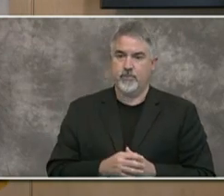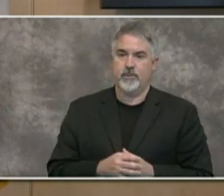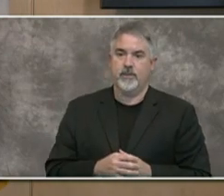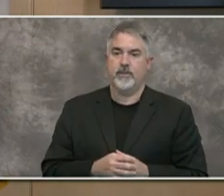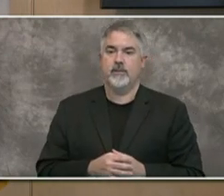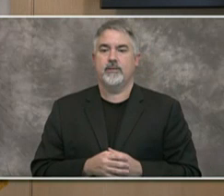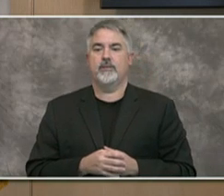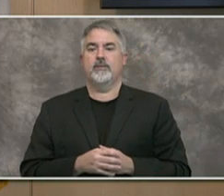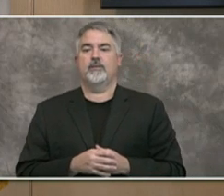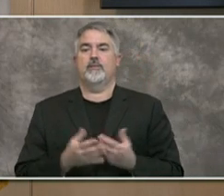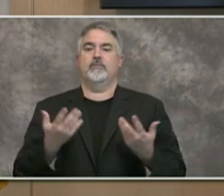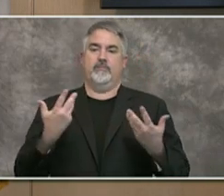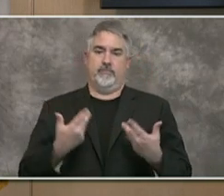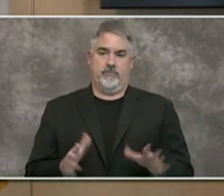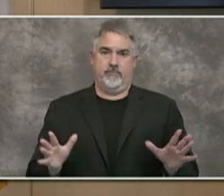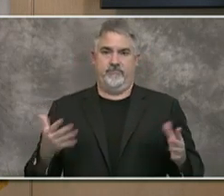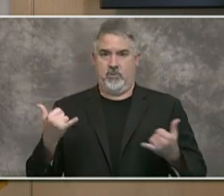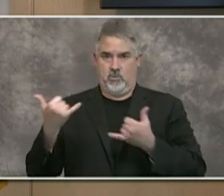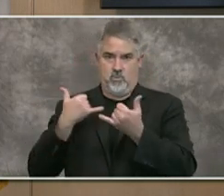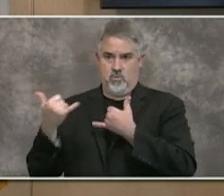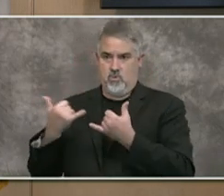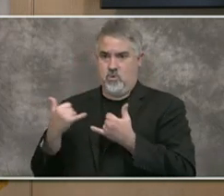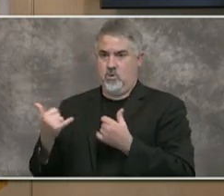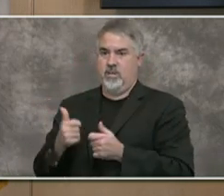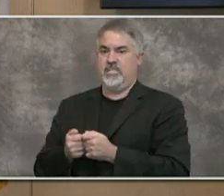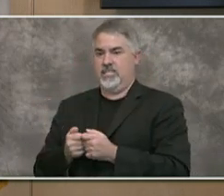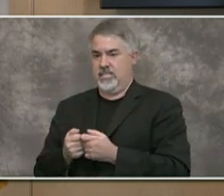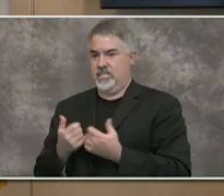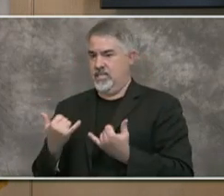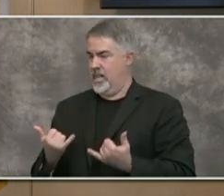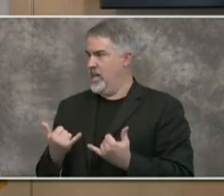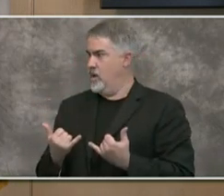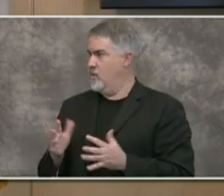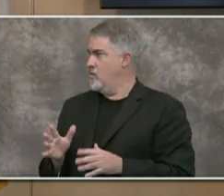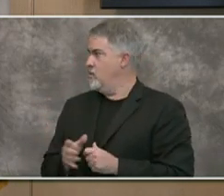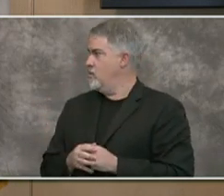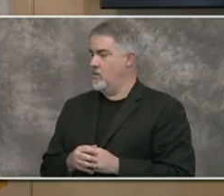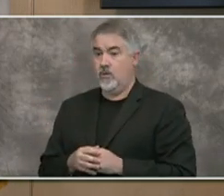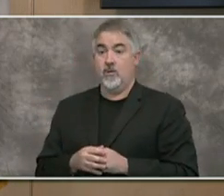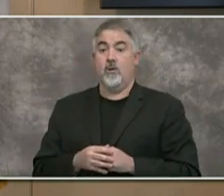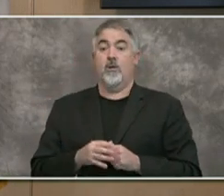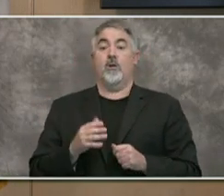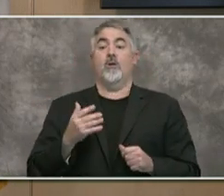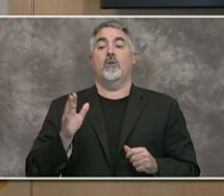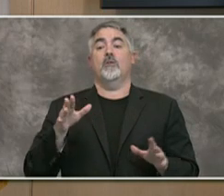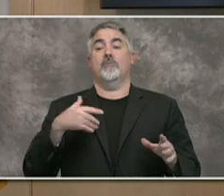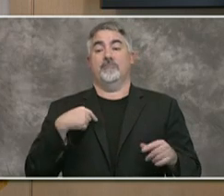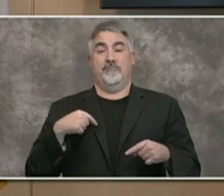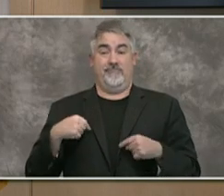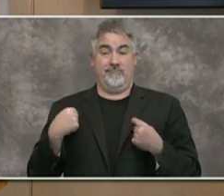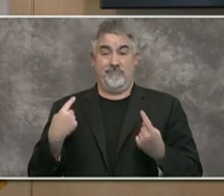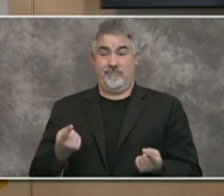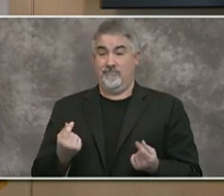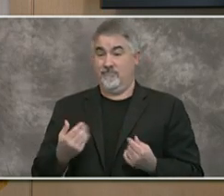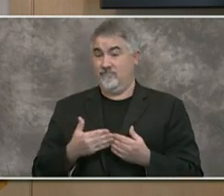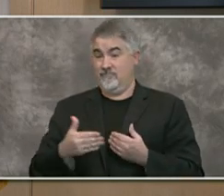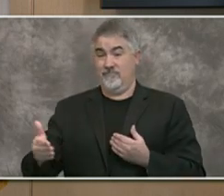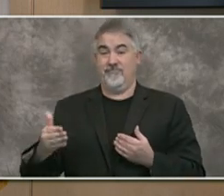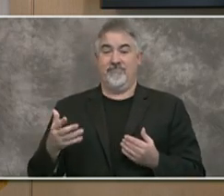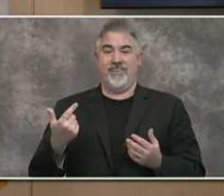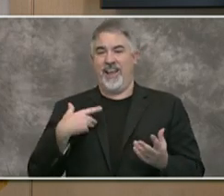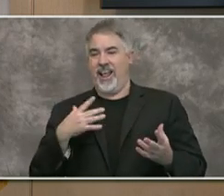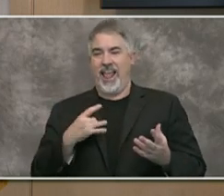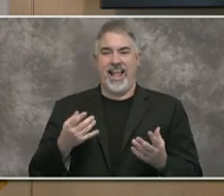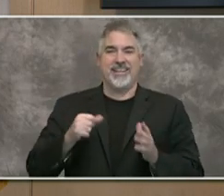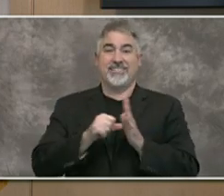That concludes our call-in questions and text questions for today. But as we've done from time to time, I always like to highlight some